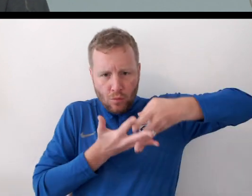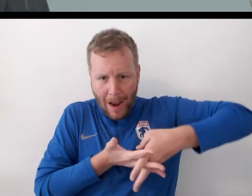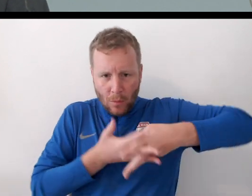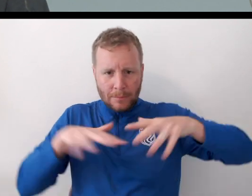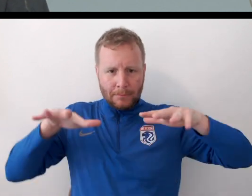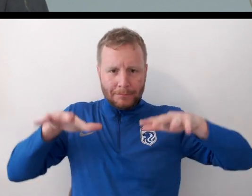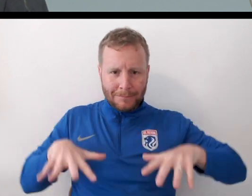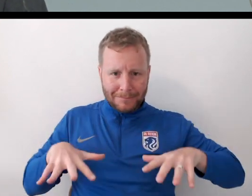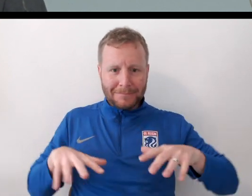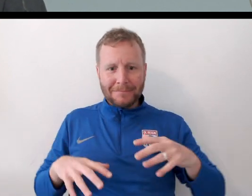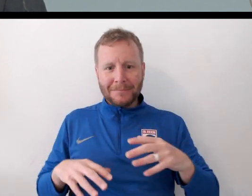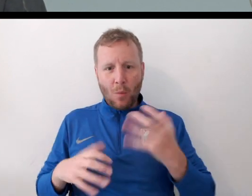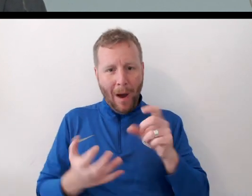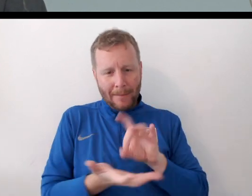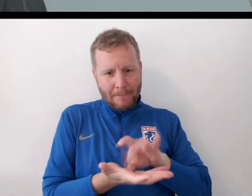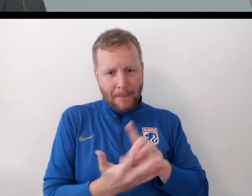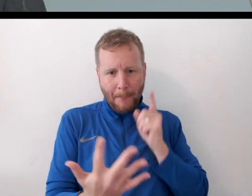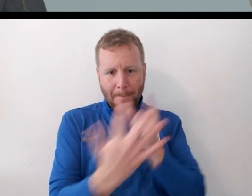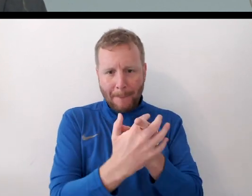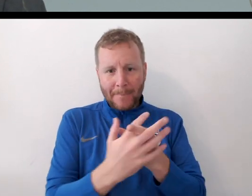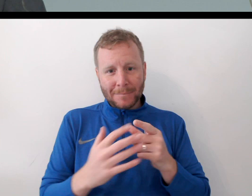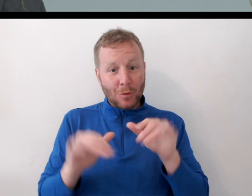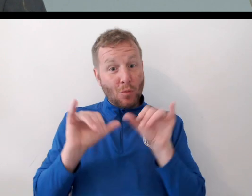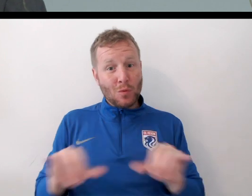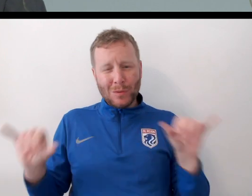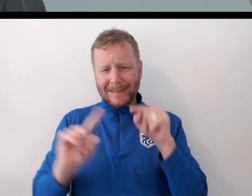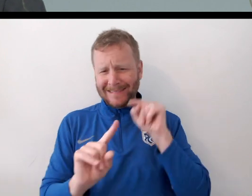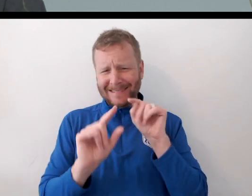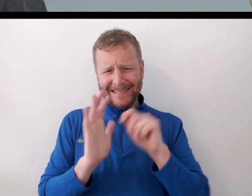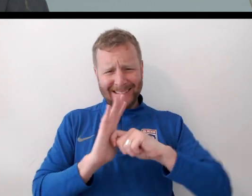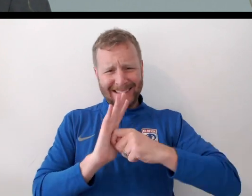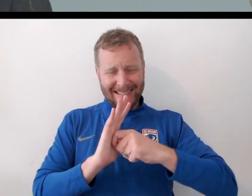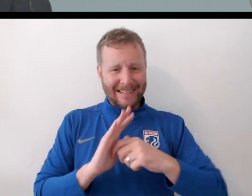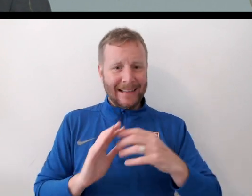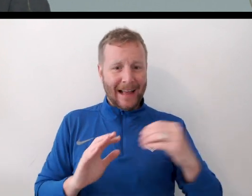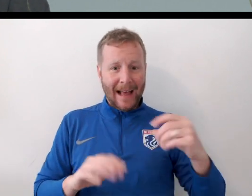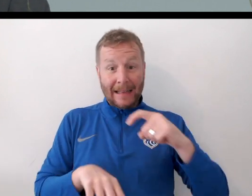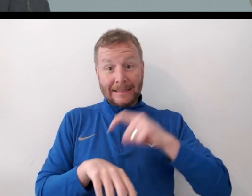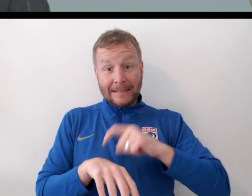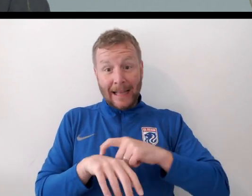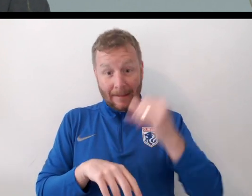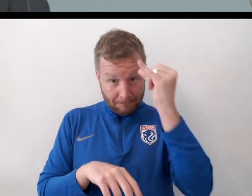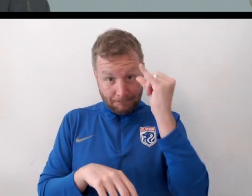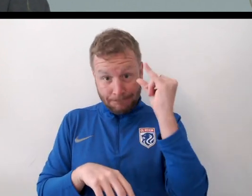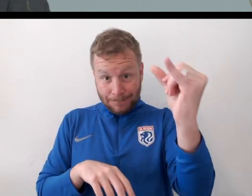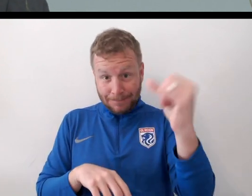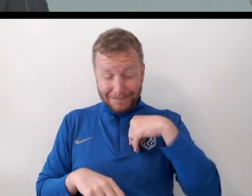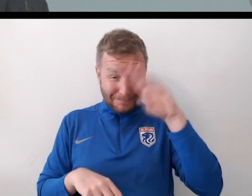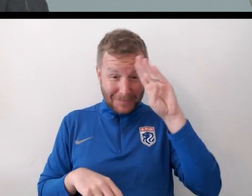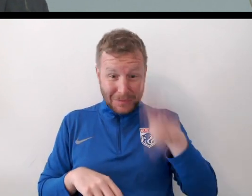moment, and just wanted to get in the back of the net. So yeah, routine's important, and obviously the time was much longer than